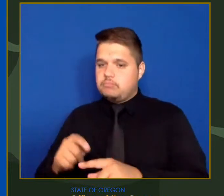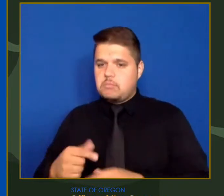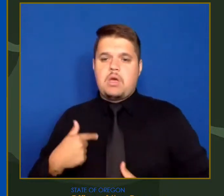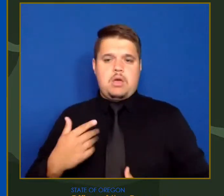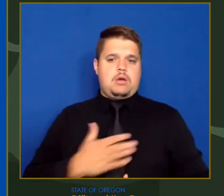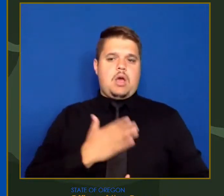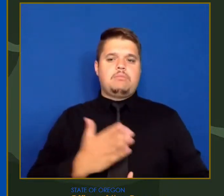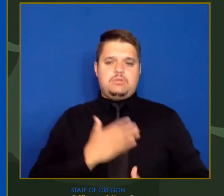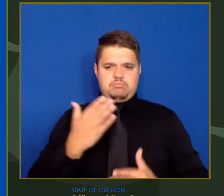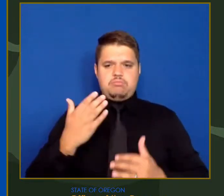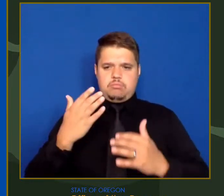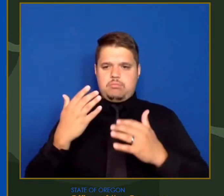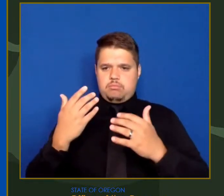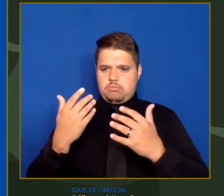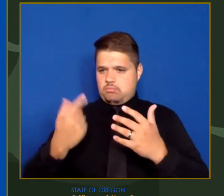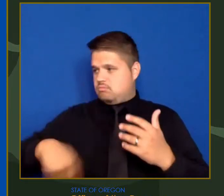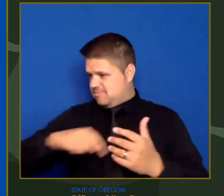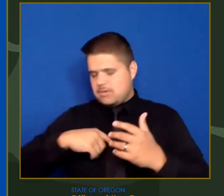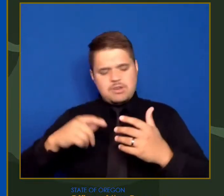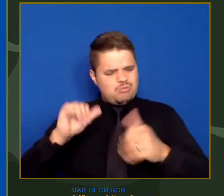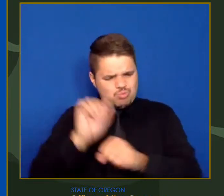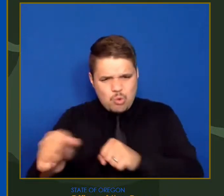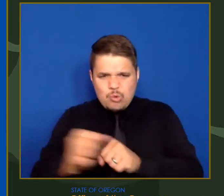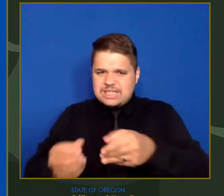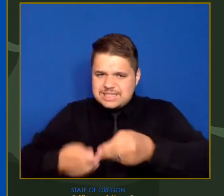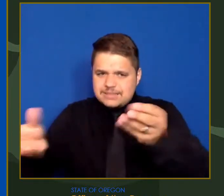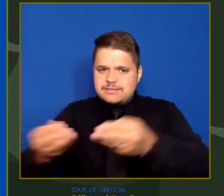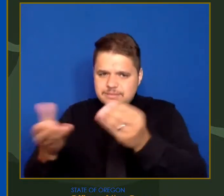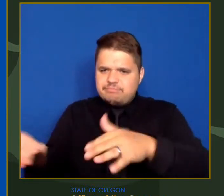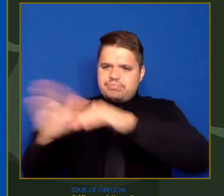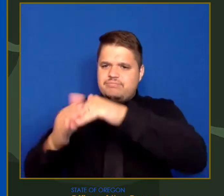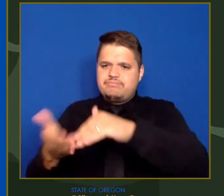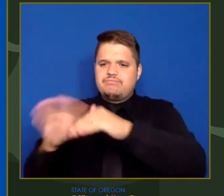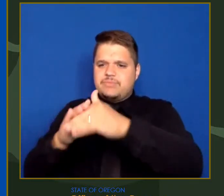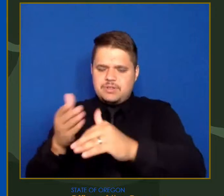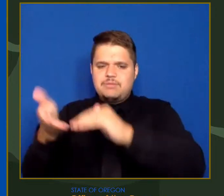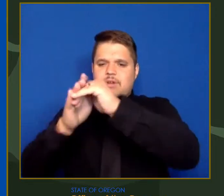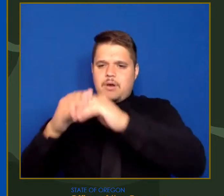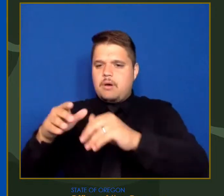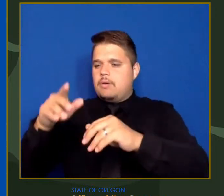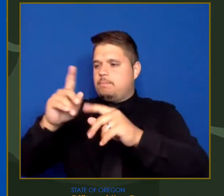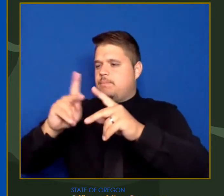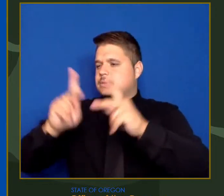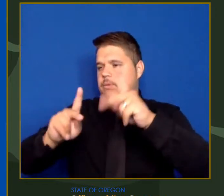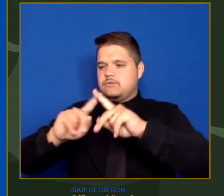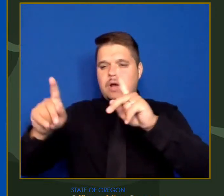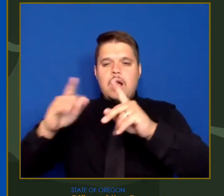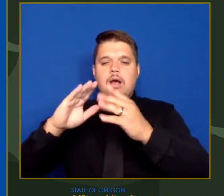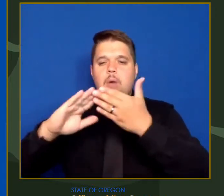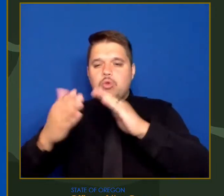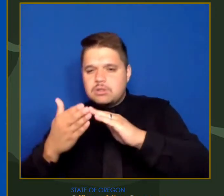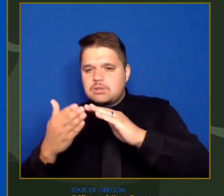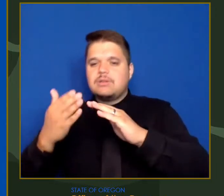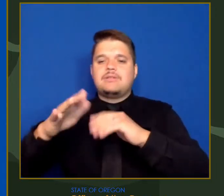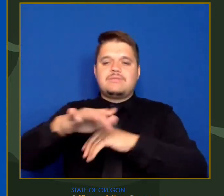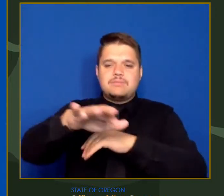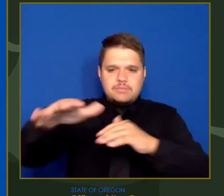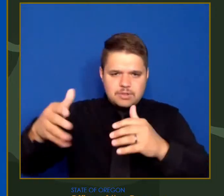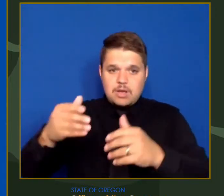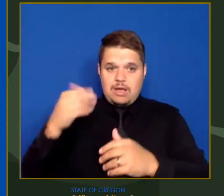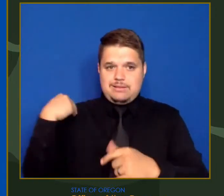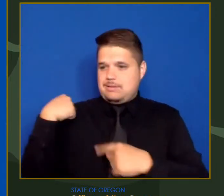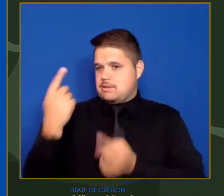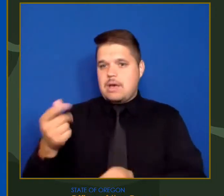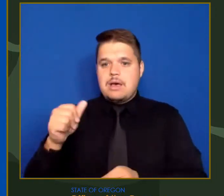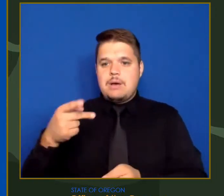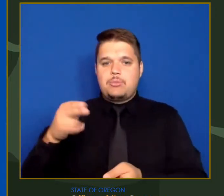made and the results that they're yielding. If you go back to April 1st, for instance, in the Latina community, they were getting